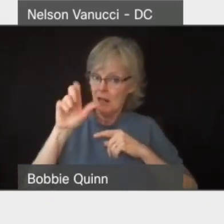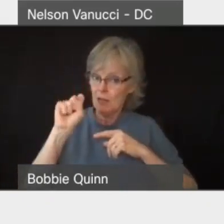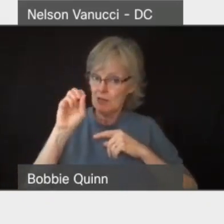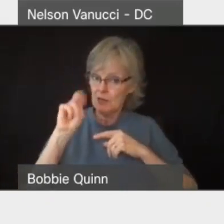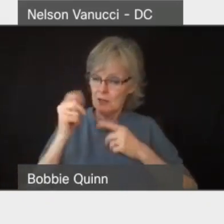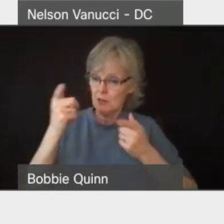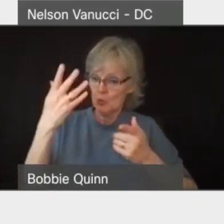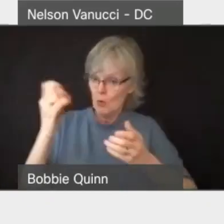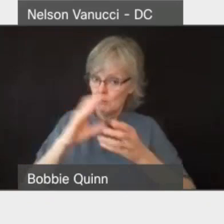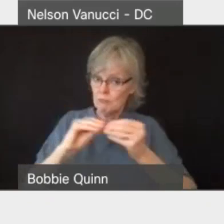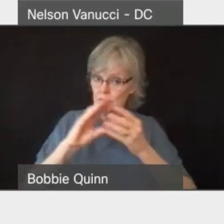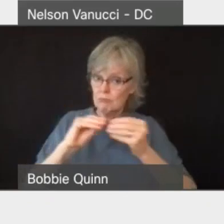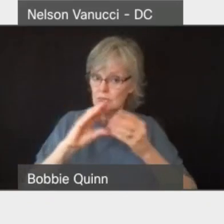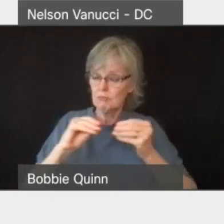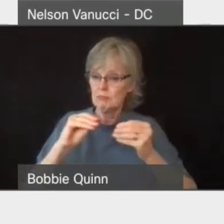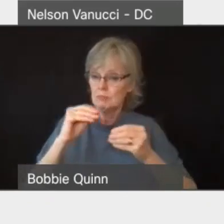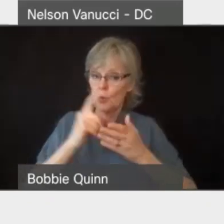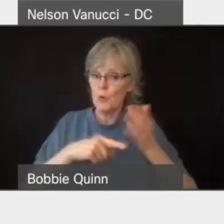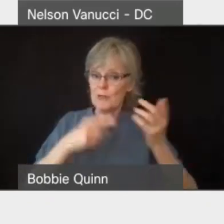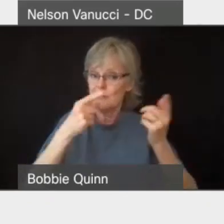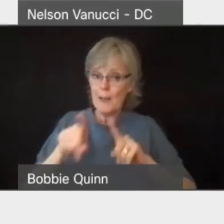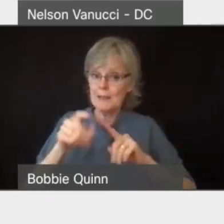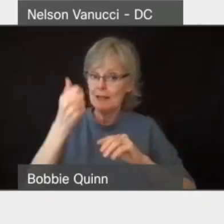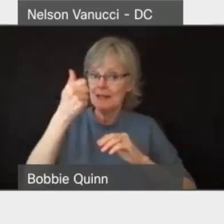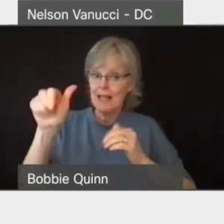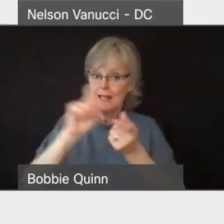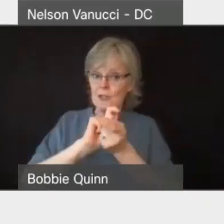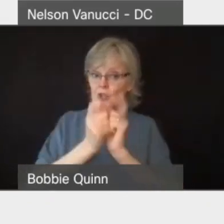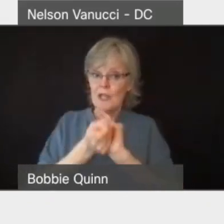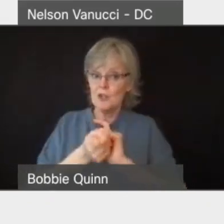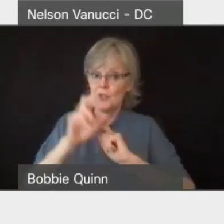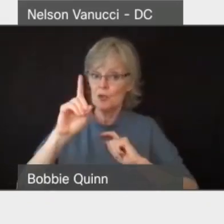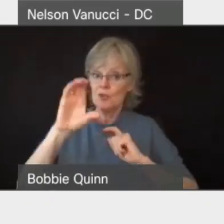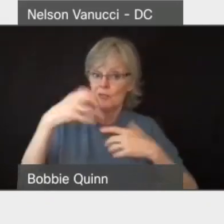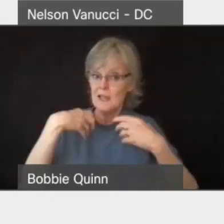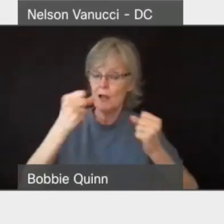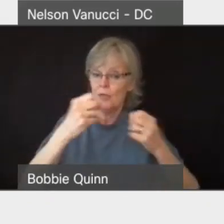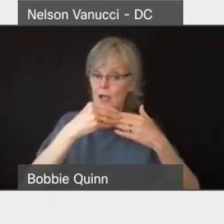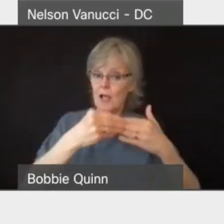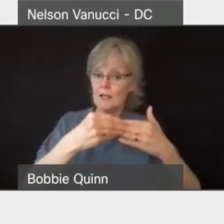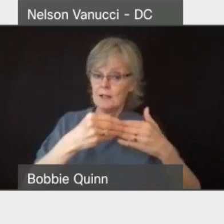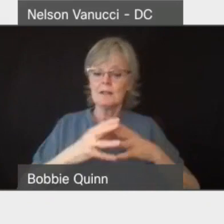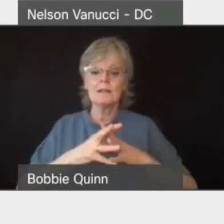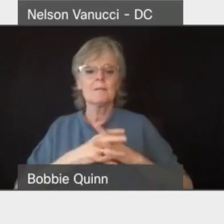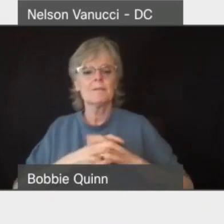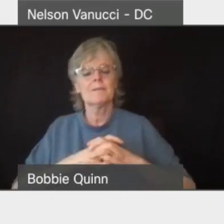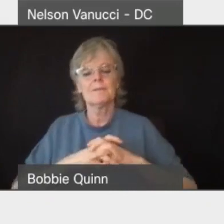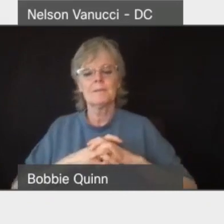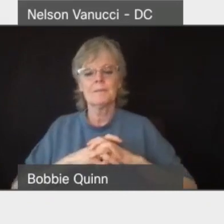able, about sort of the status of any changes to DC Health guidance.